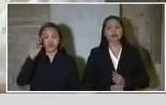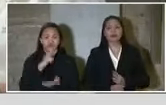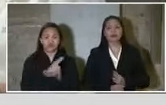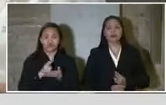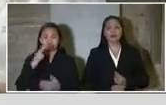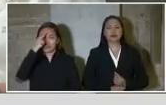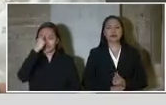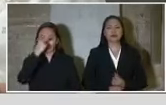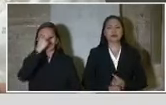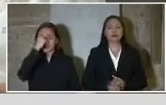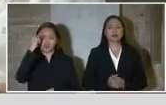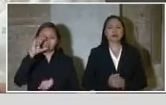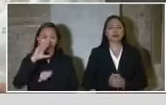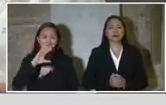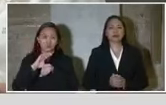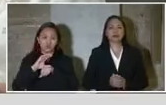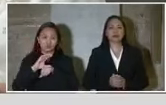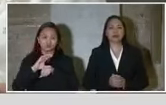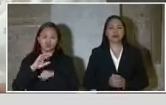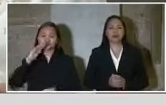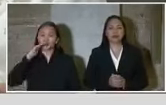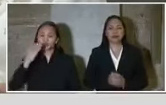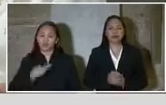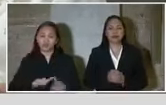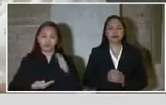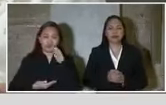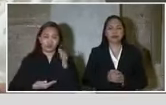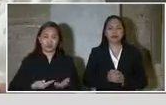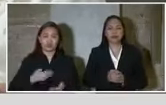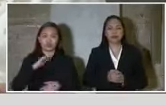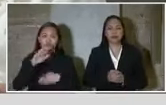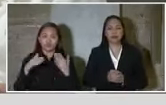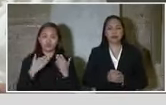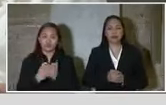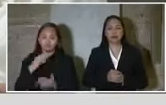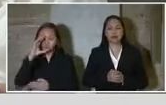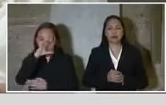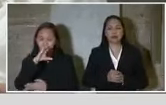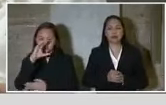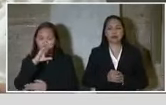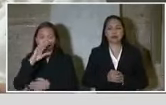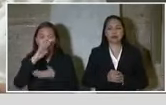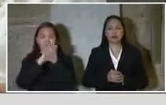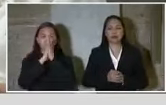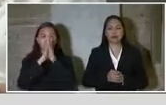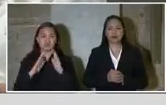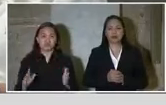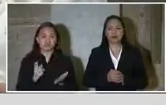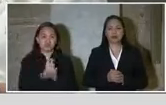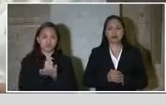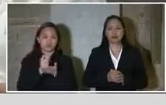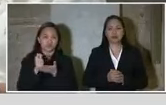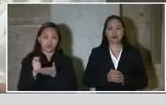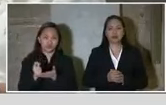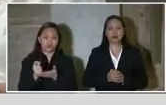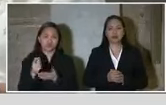Church, that she may welcome all who seek peace and truth in her fold, let us pray to